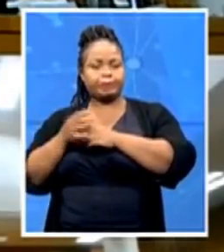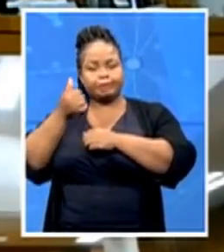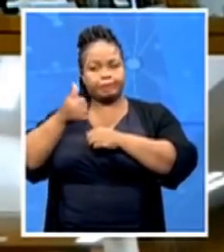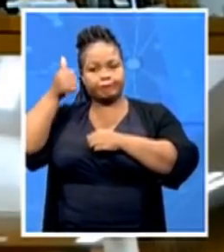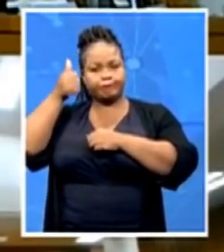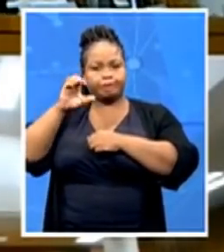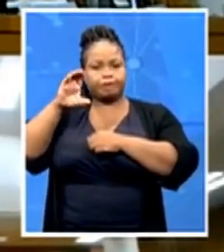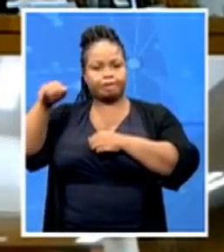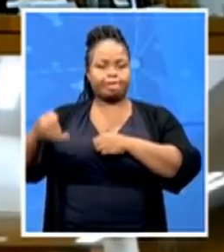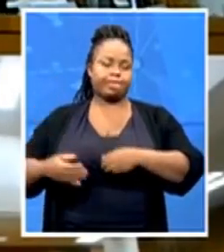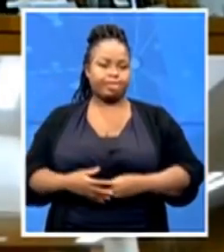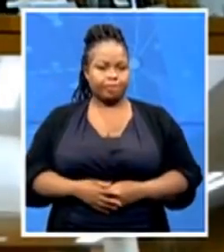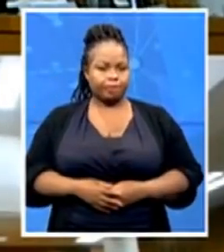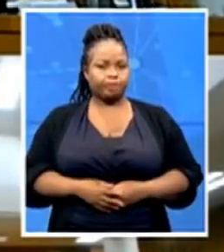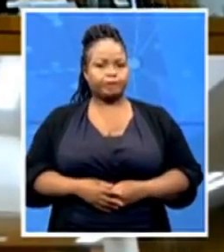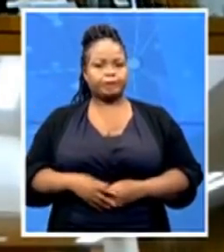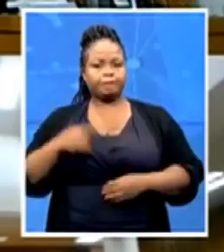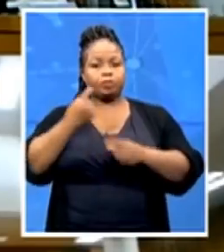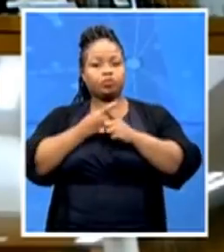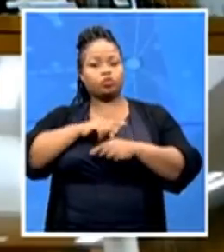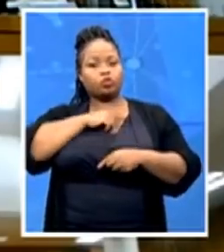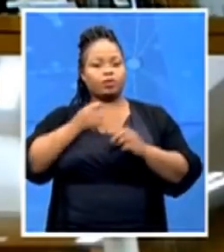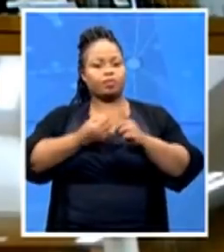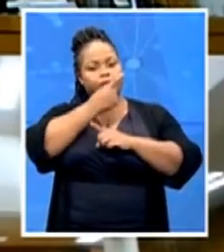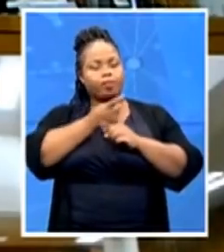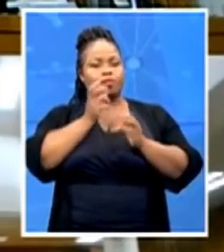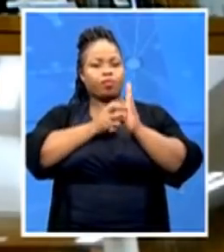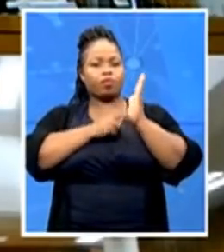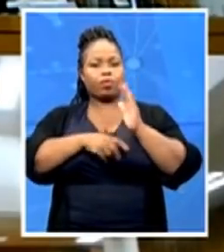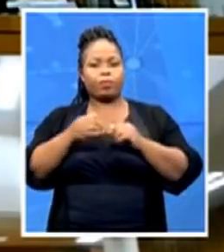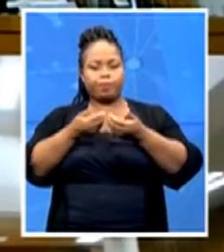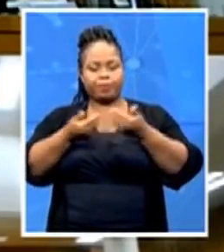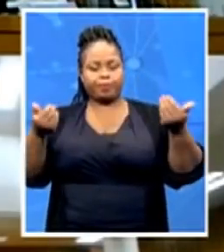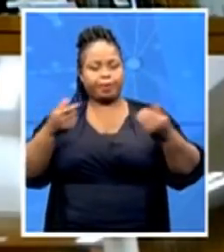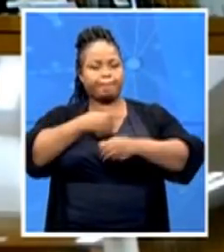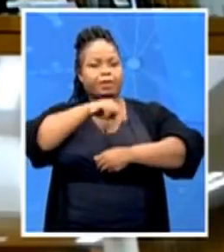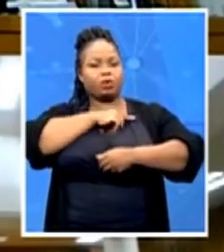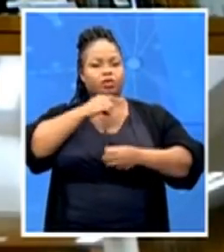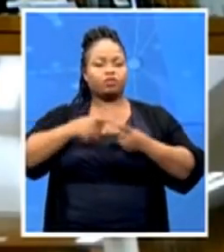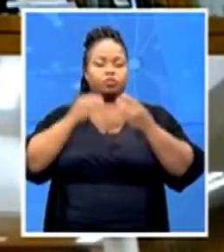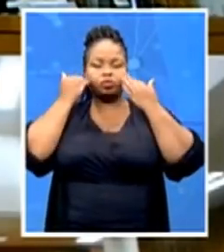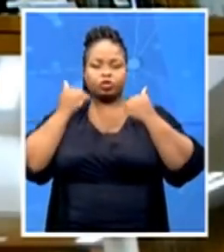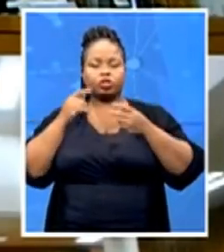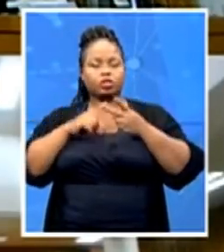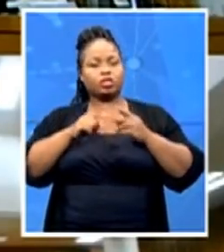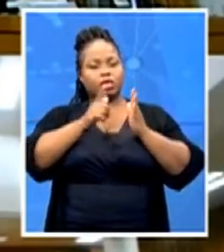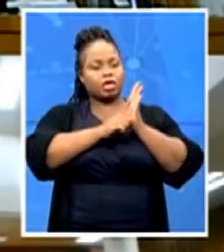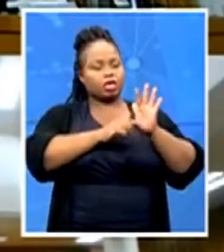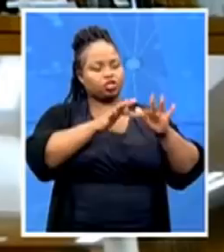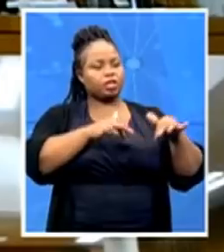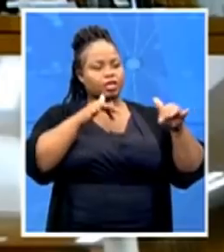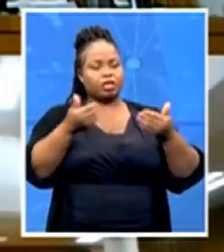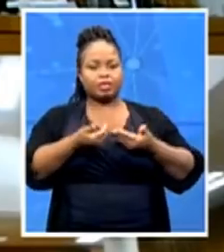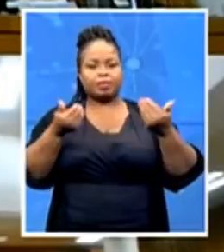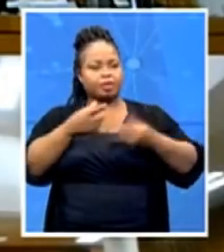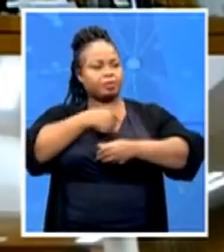that violates the principle of the separation of powers between the judiciary and the legislature. She also contends that no law